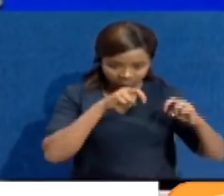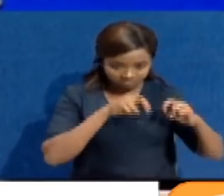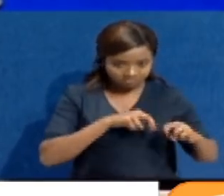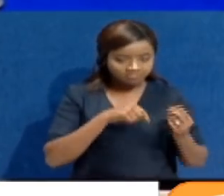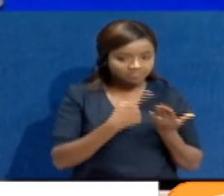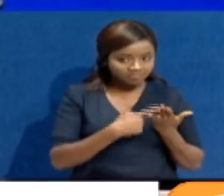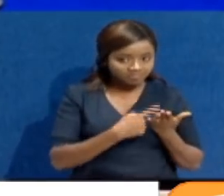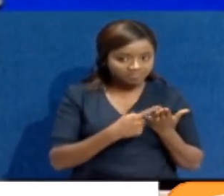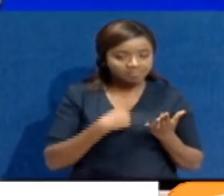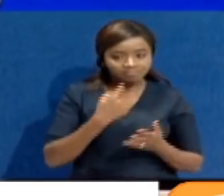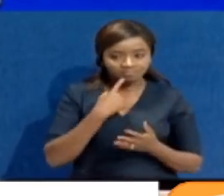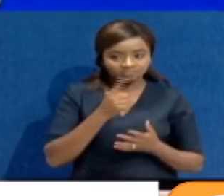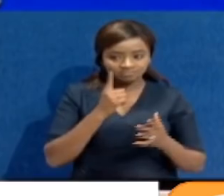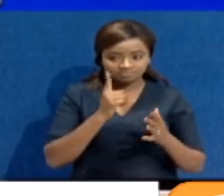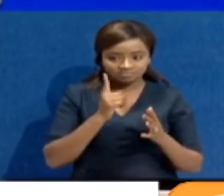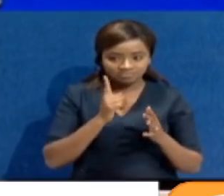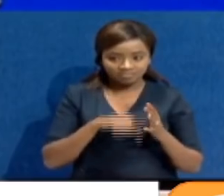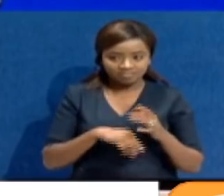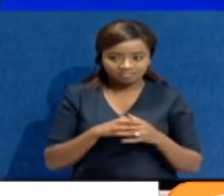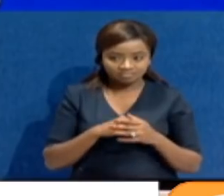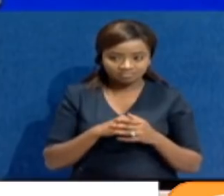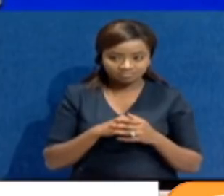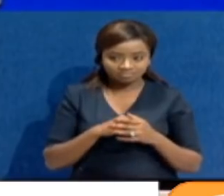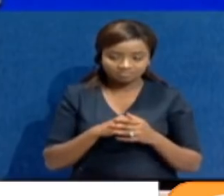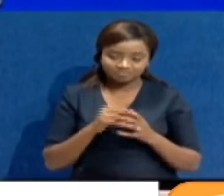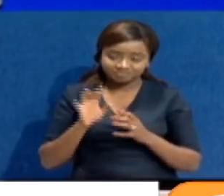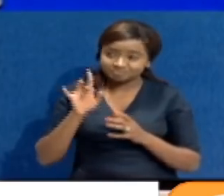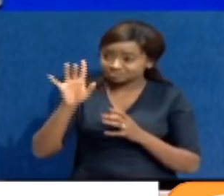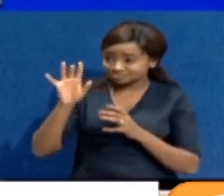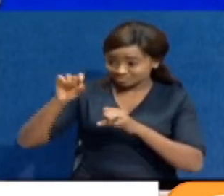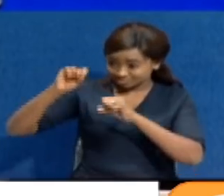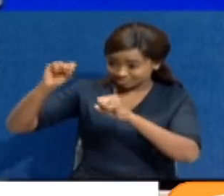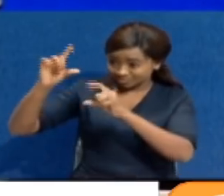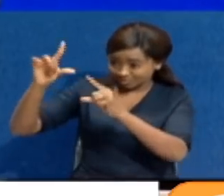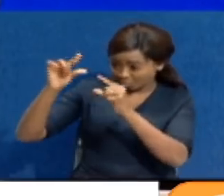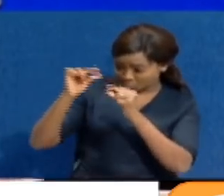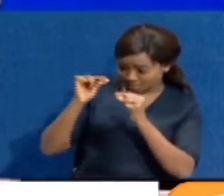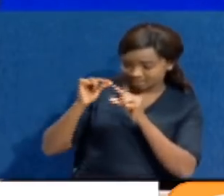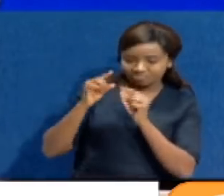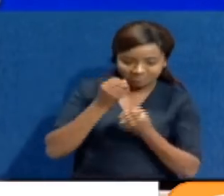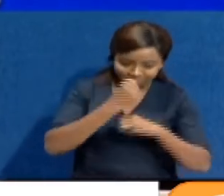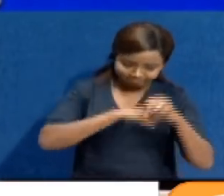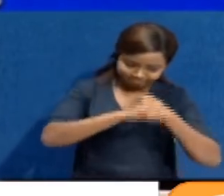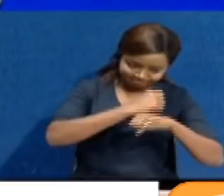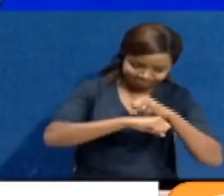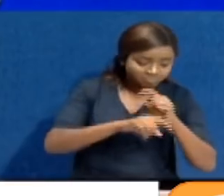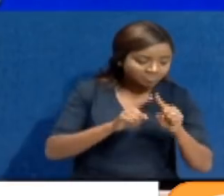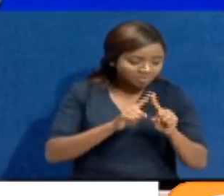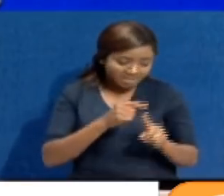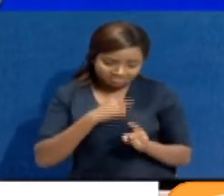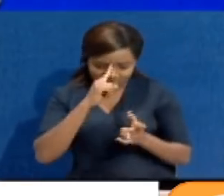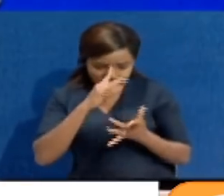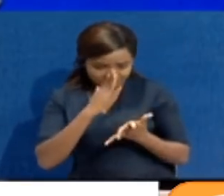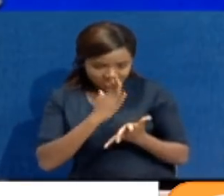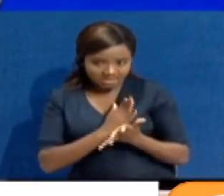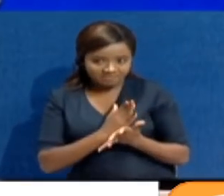I told him, yes, I may agree as to the ultimate direction, as to where we may end up, but I strongly